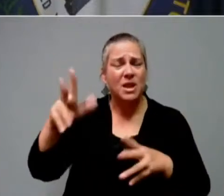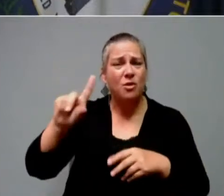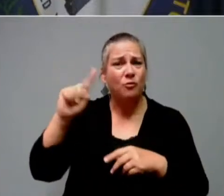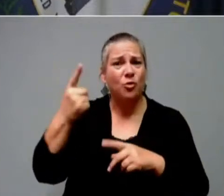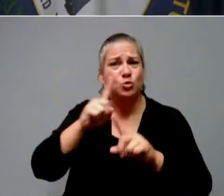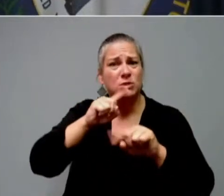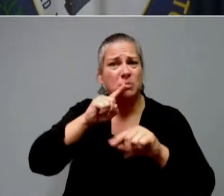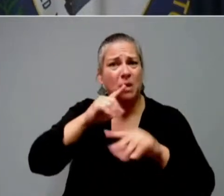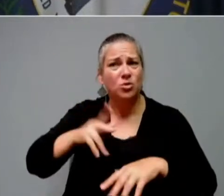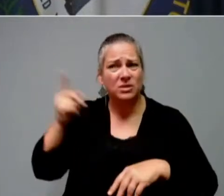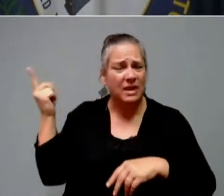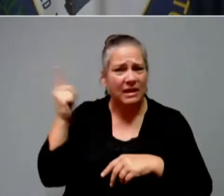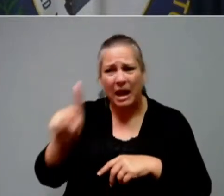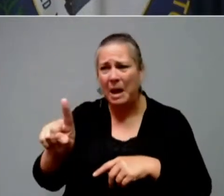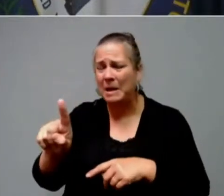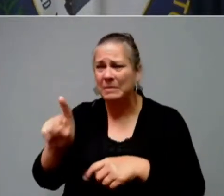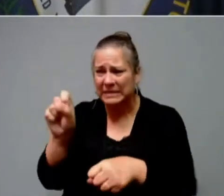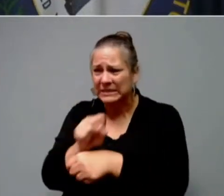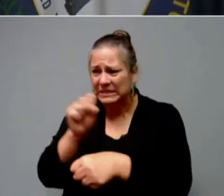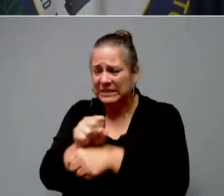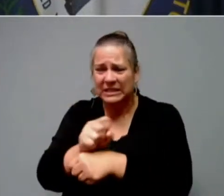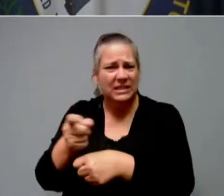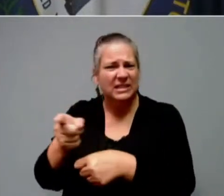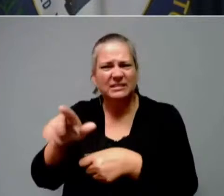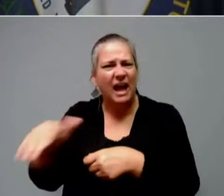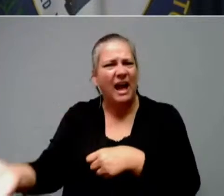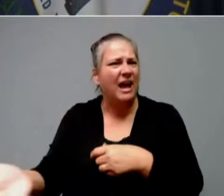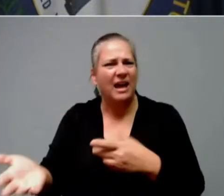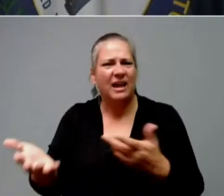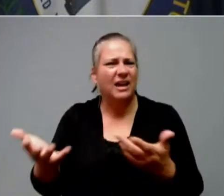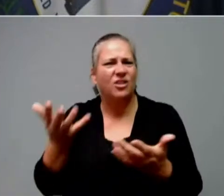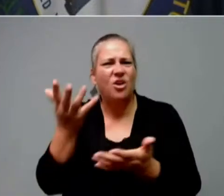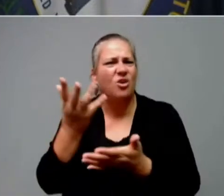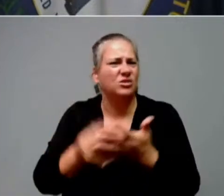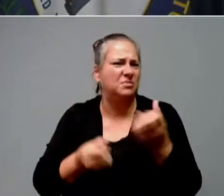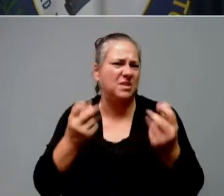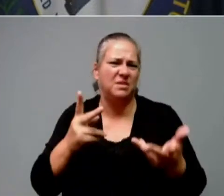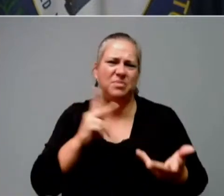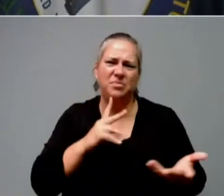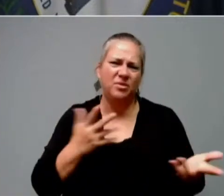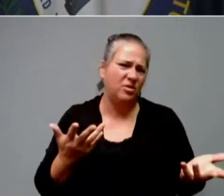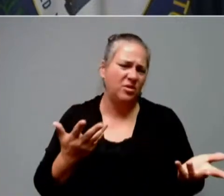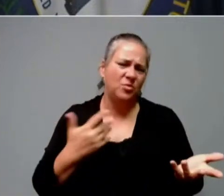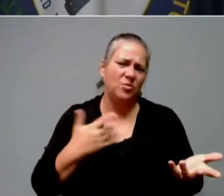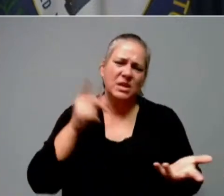daily basis due to this pandemic. We need your help now.